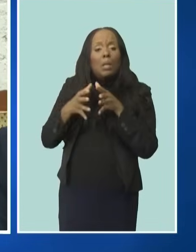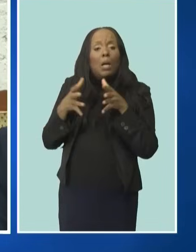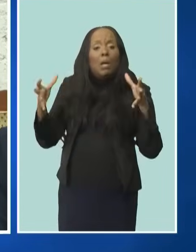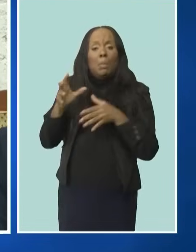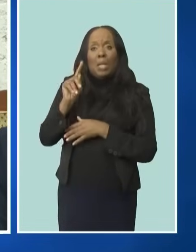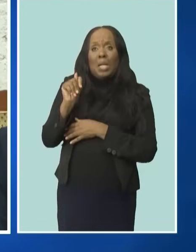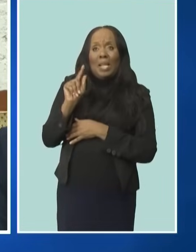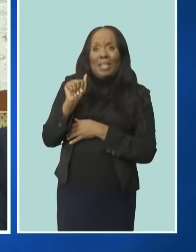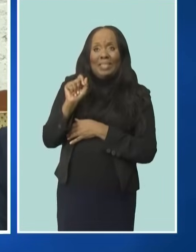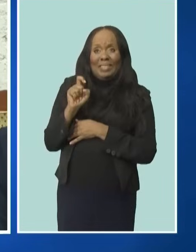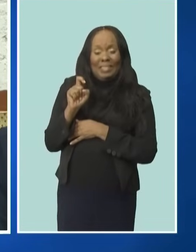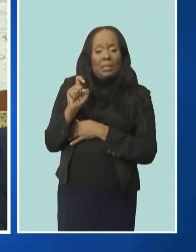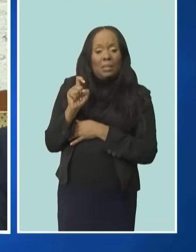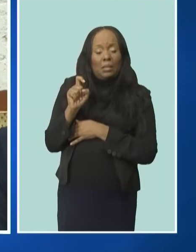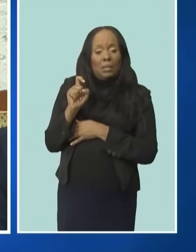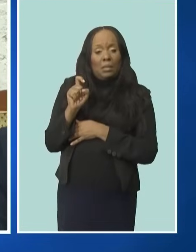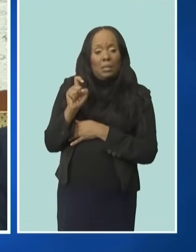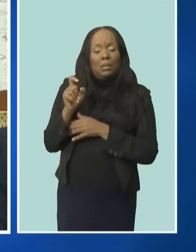from the